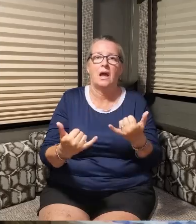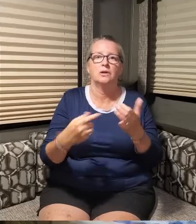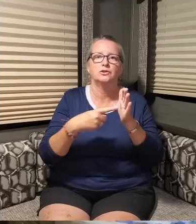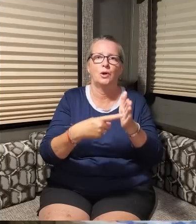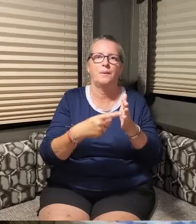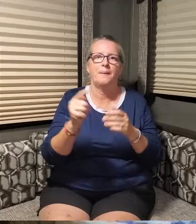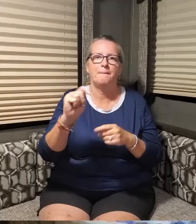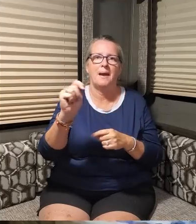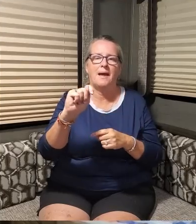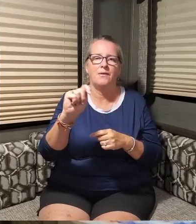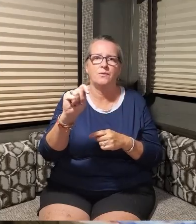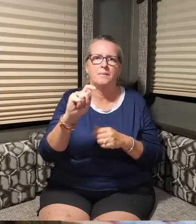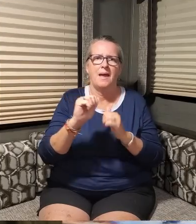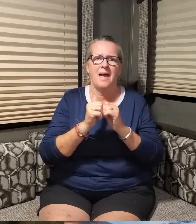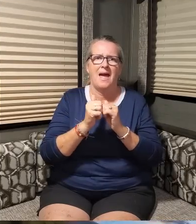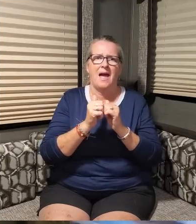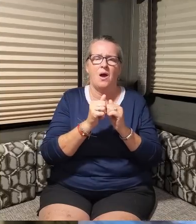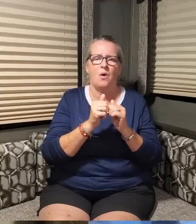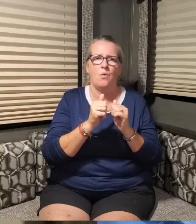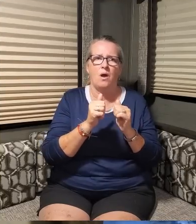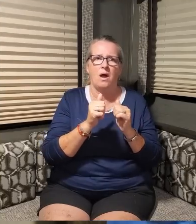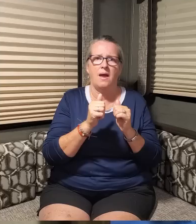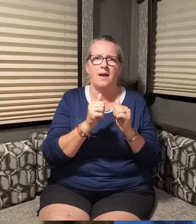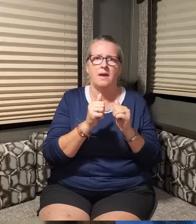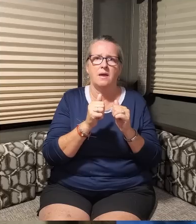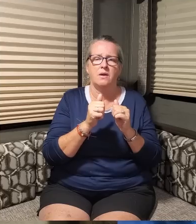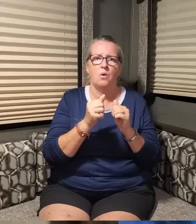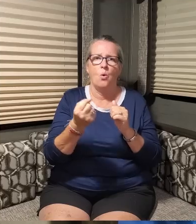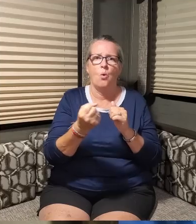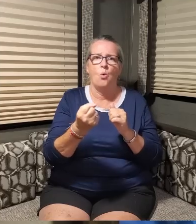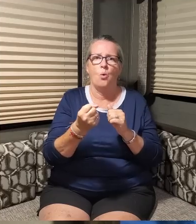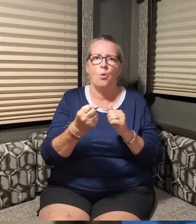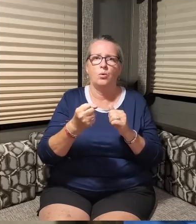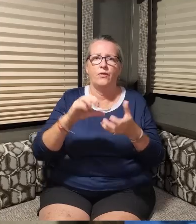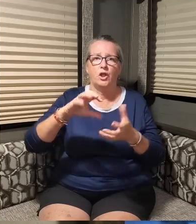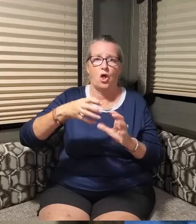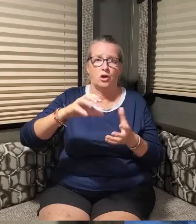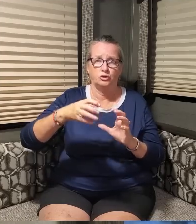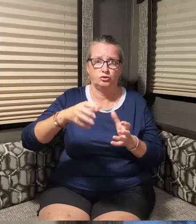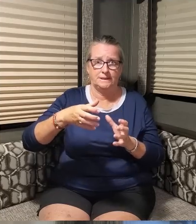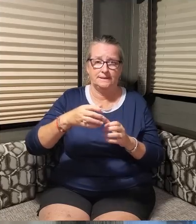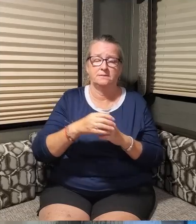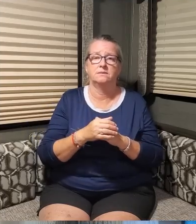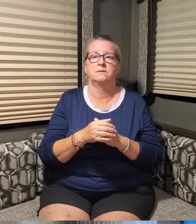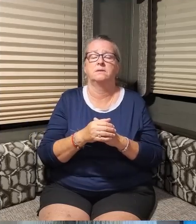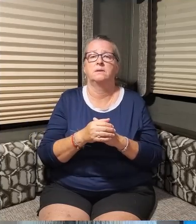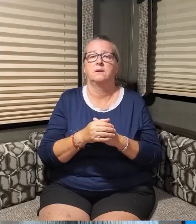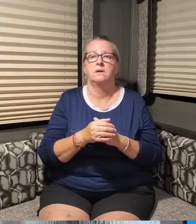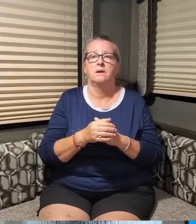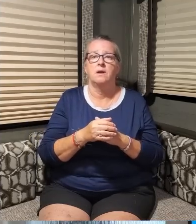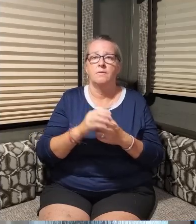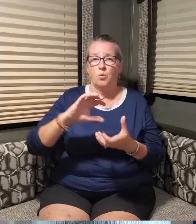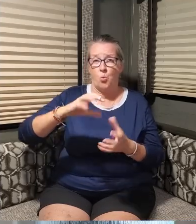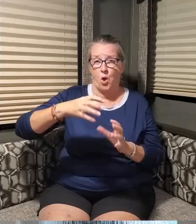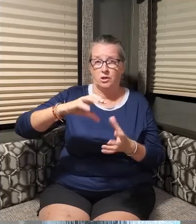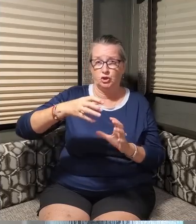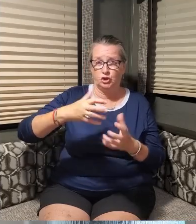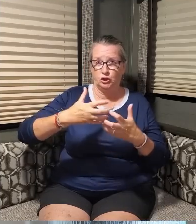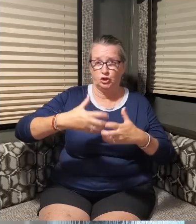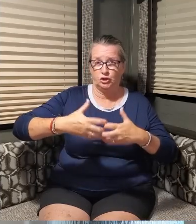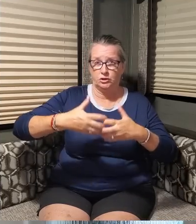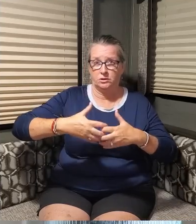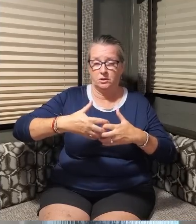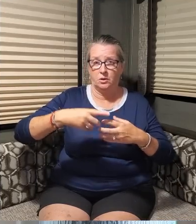And now I'm going to show you in the bathroom how I do the laundry. I'm going to show you where we put our